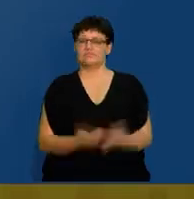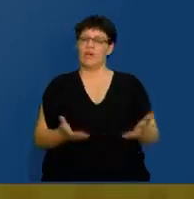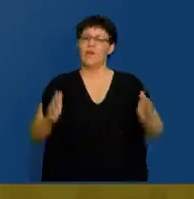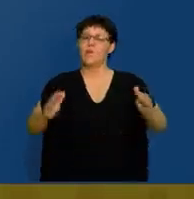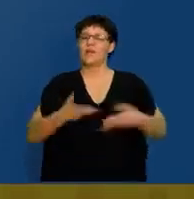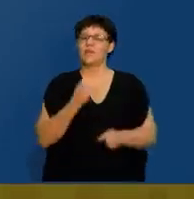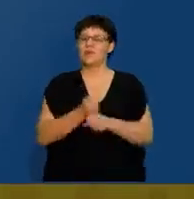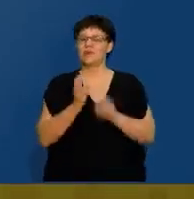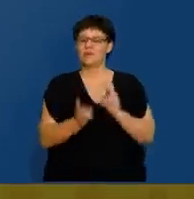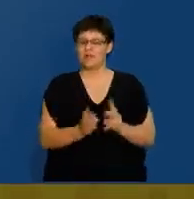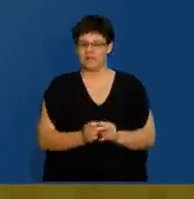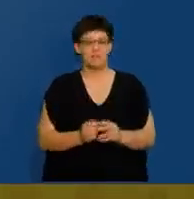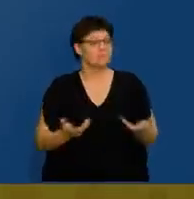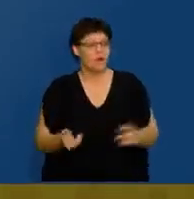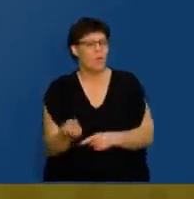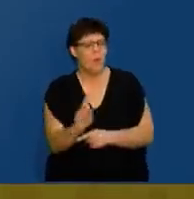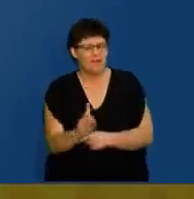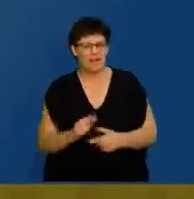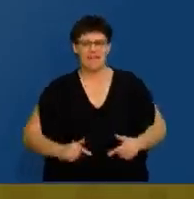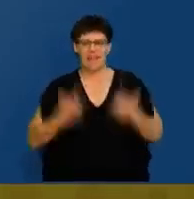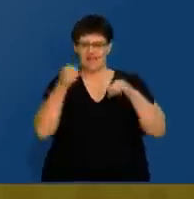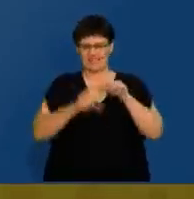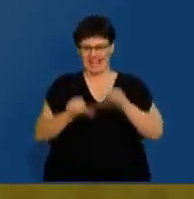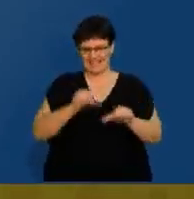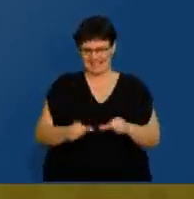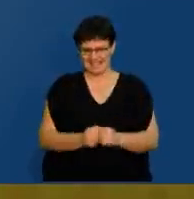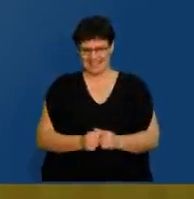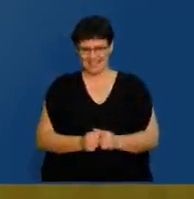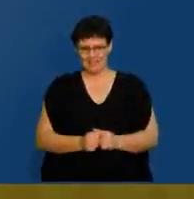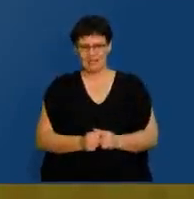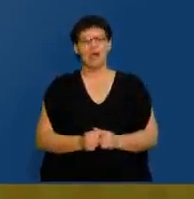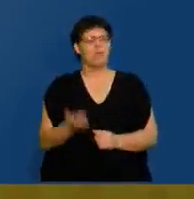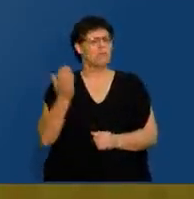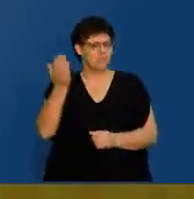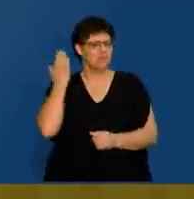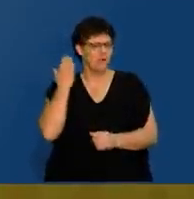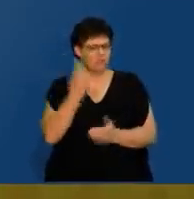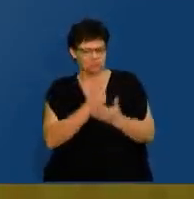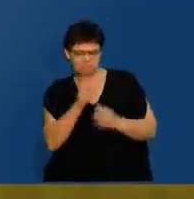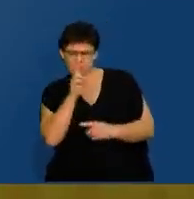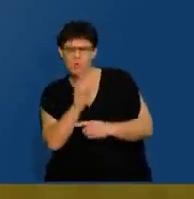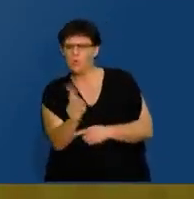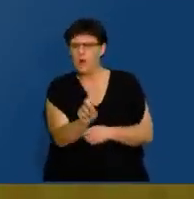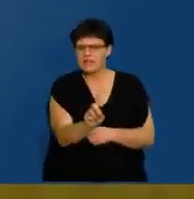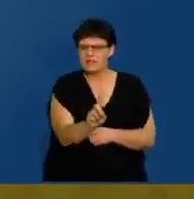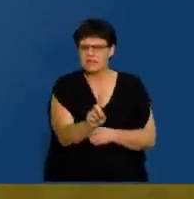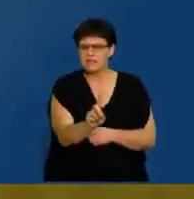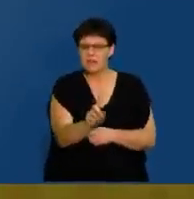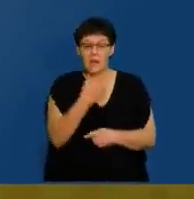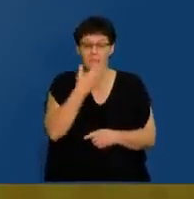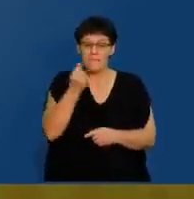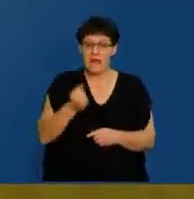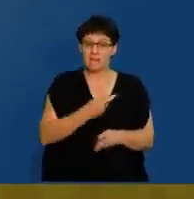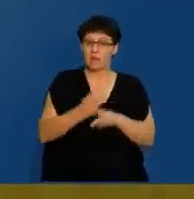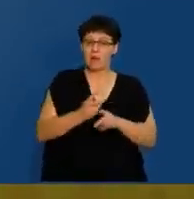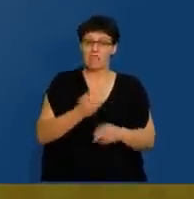Welcome, grade 12s, to another installment of Life Sciences. We've spent some time over the last week looking at preparing you best for paper